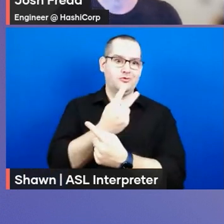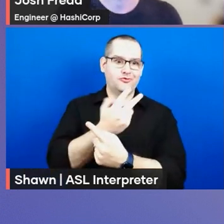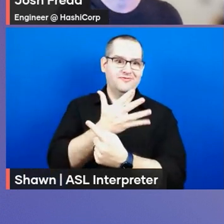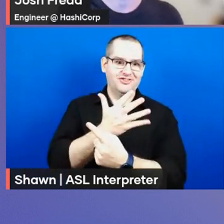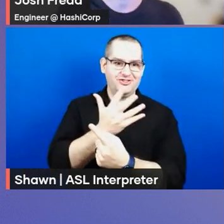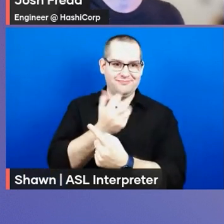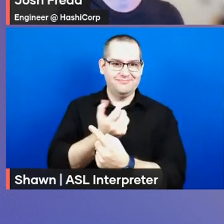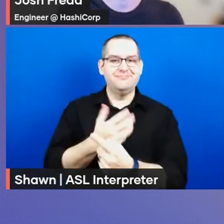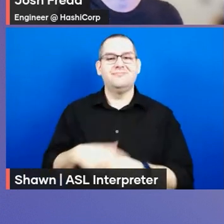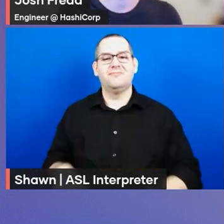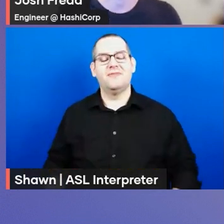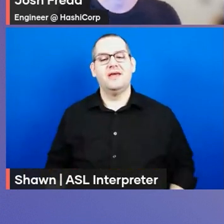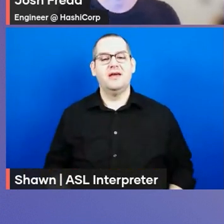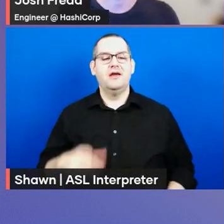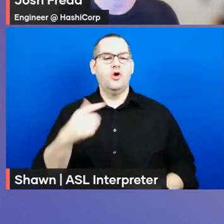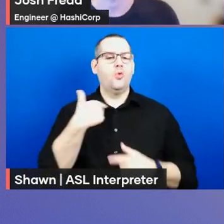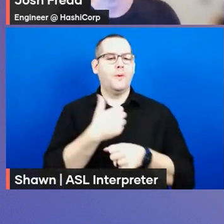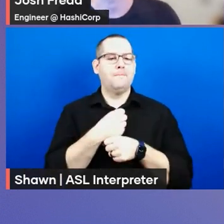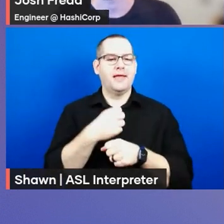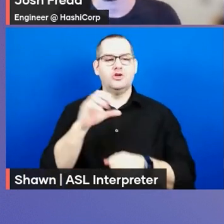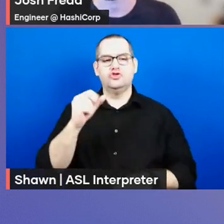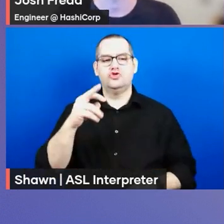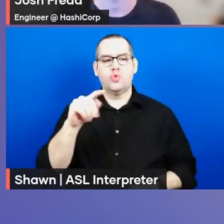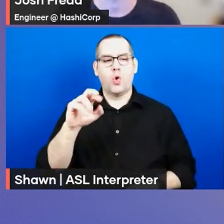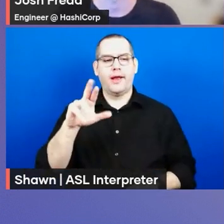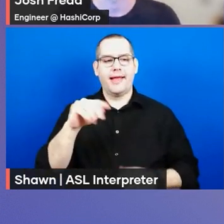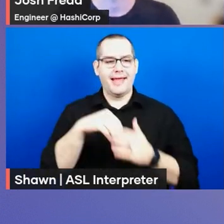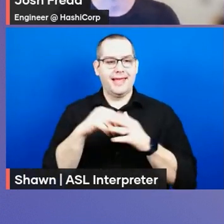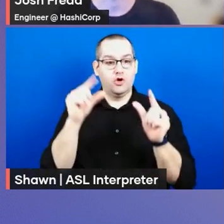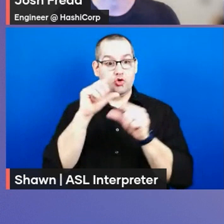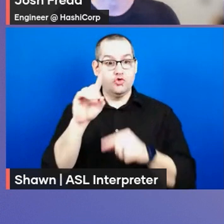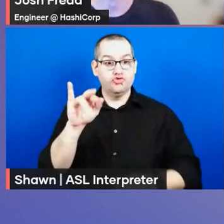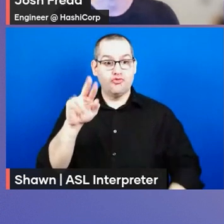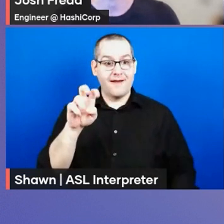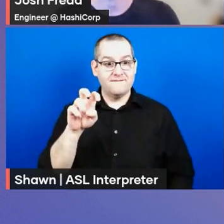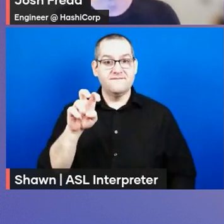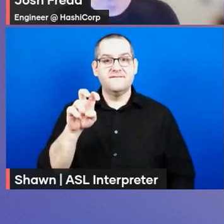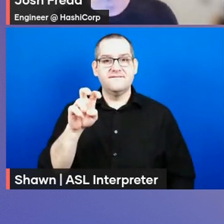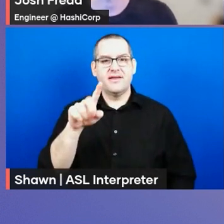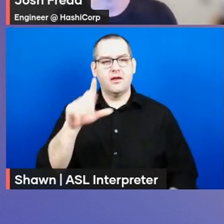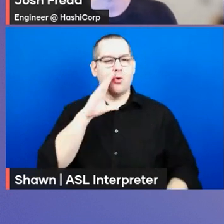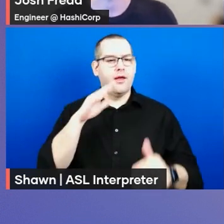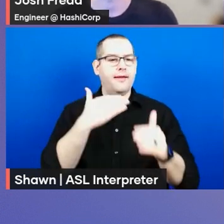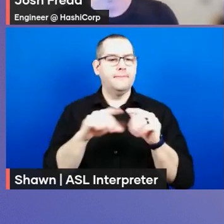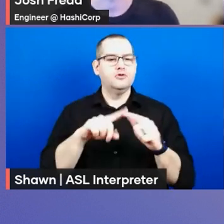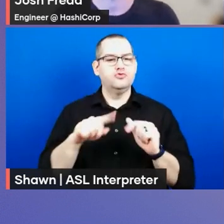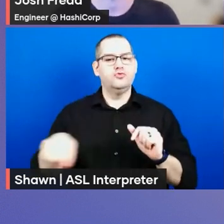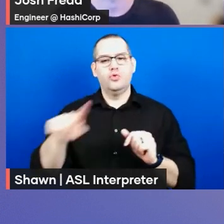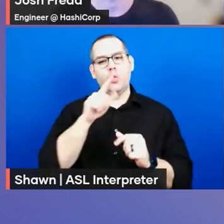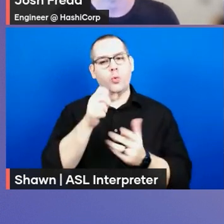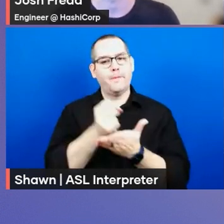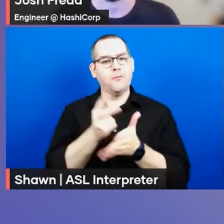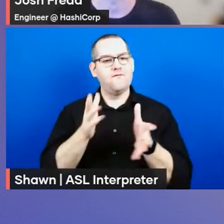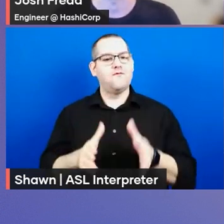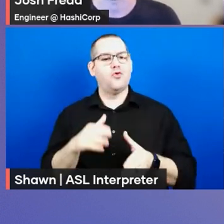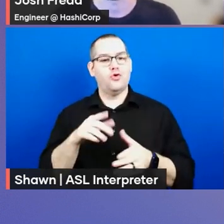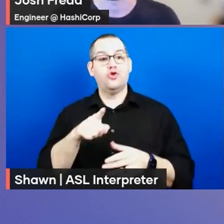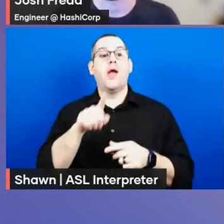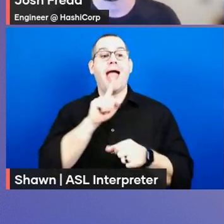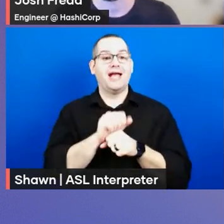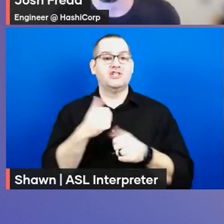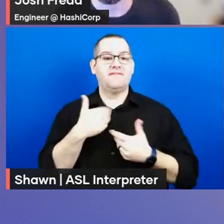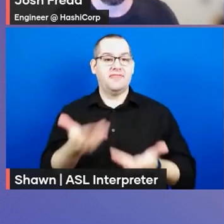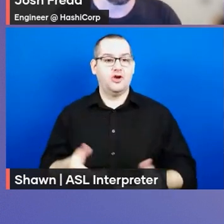a shortcut in Google Drive. I'll show that in a second. And it sent out emails to any of the approvers if you actually had them